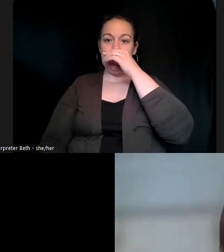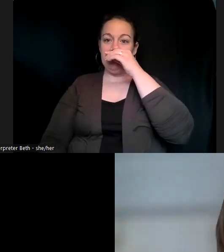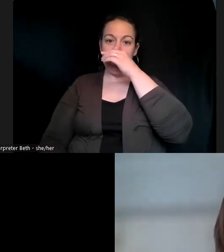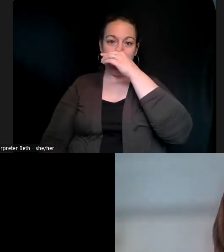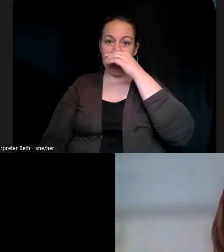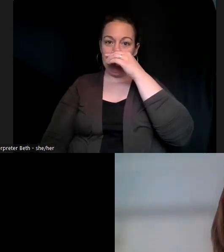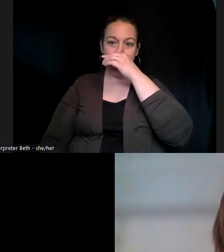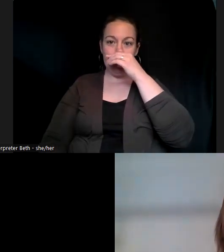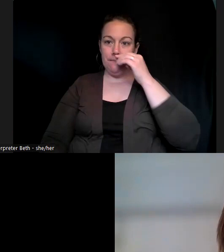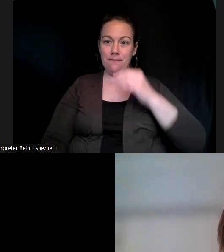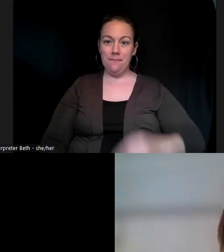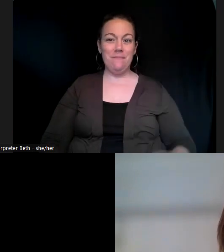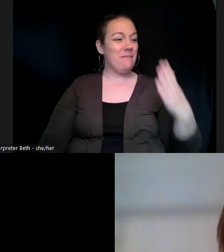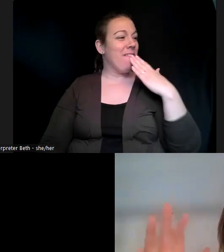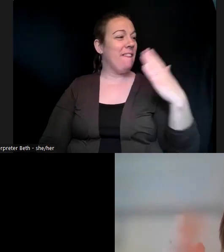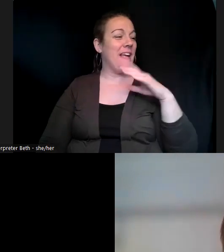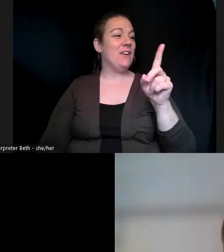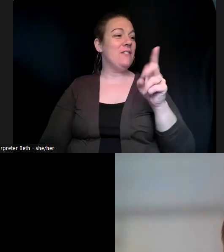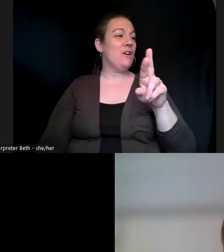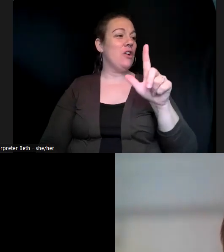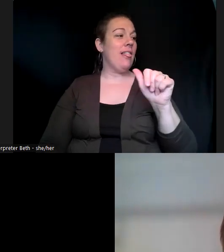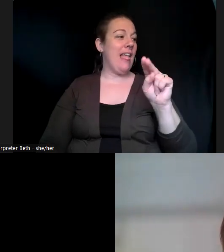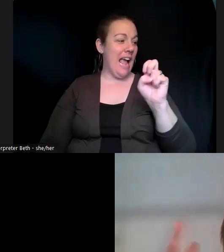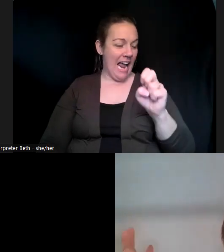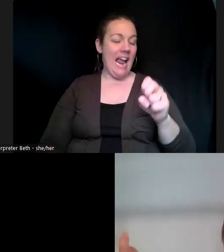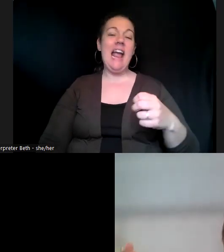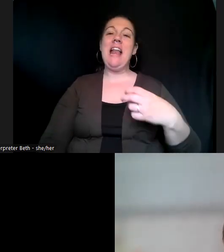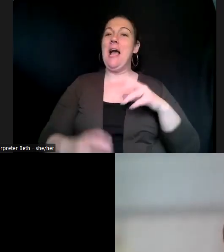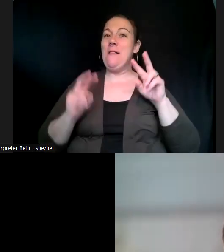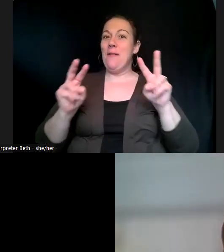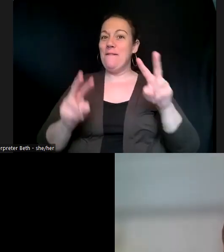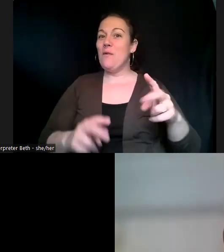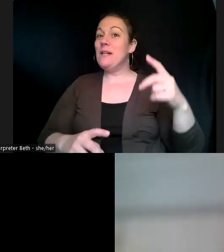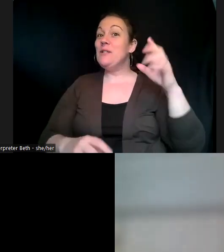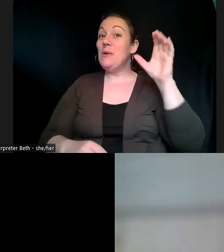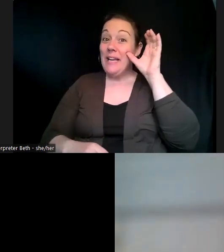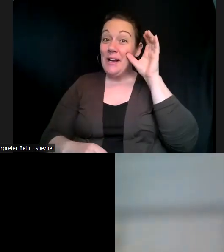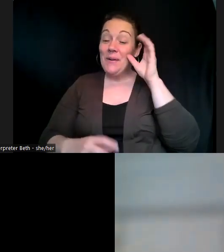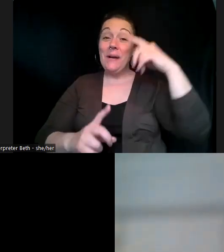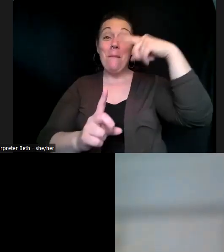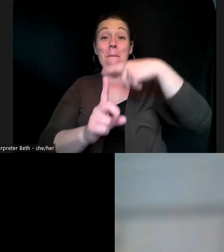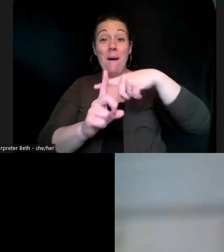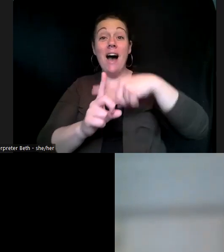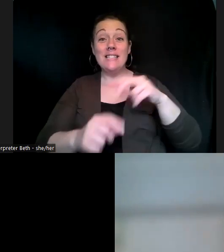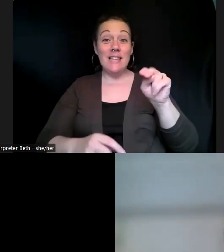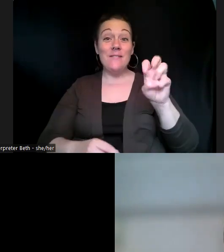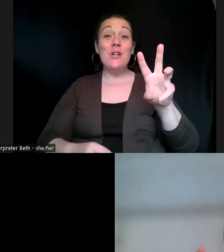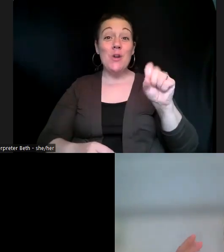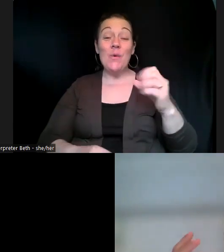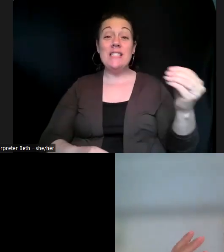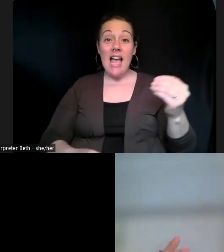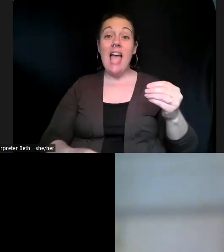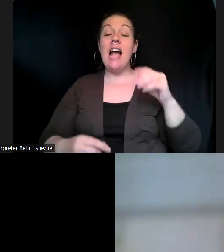Thank you, Dr. Lane. I really appreciate hearing some of the positive news, even during some very challenging times. And I appreciate hearing the attention